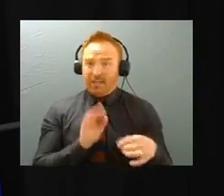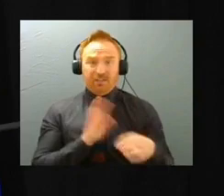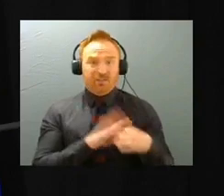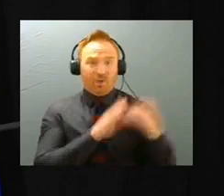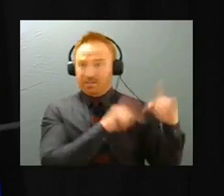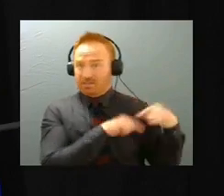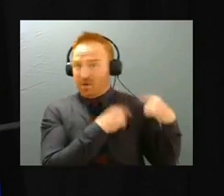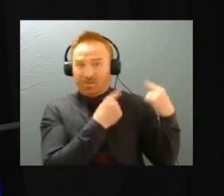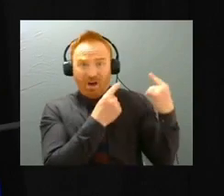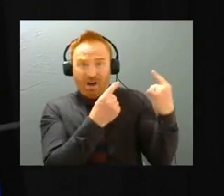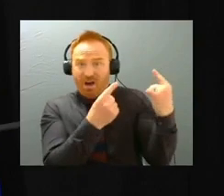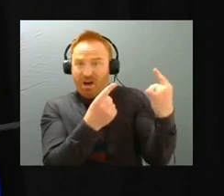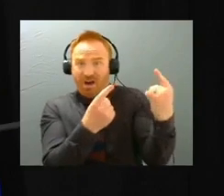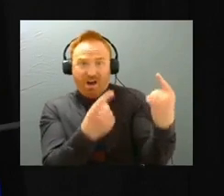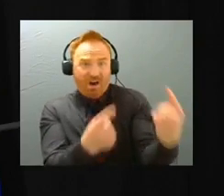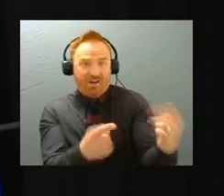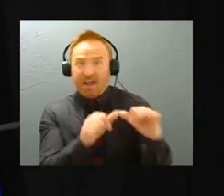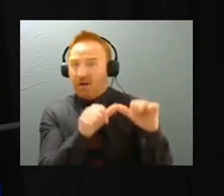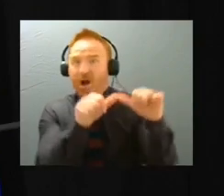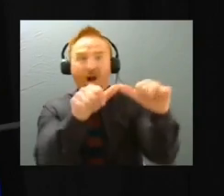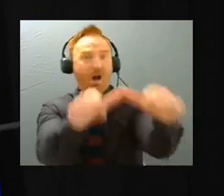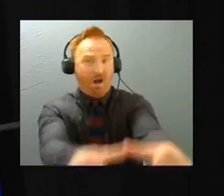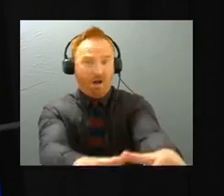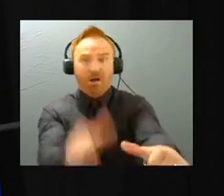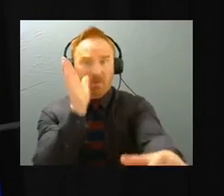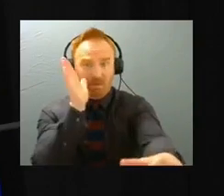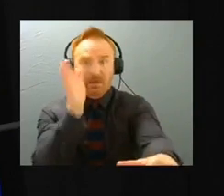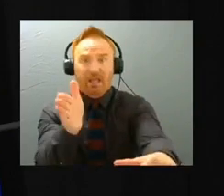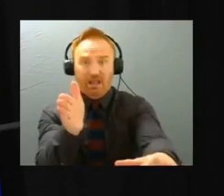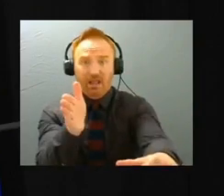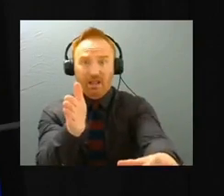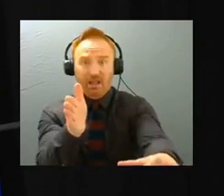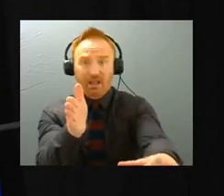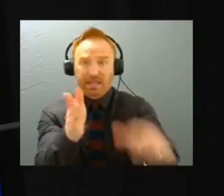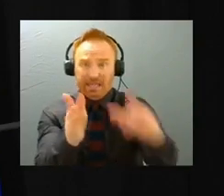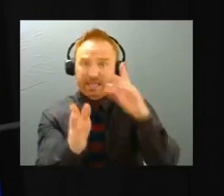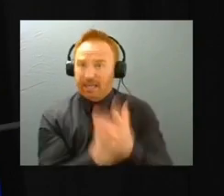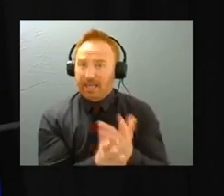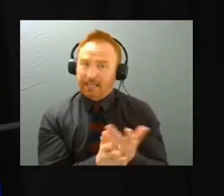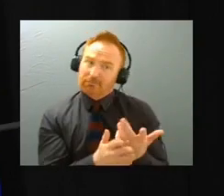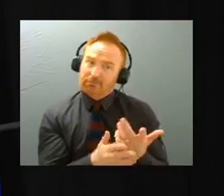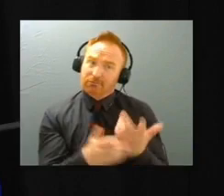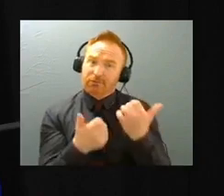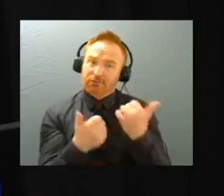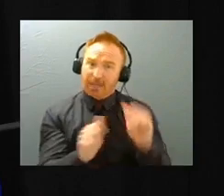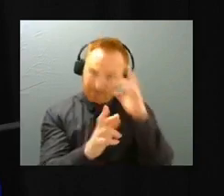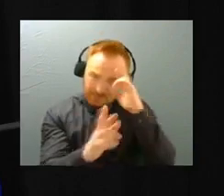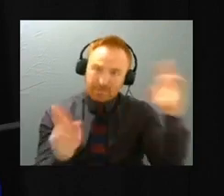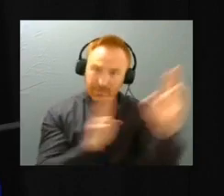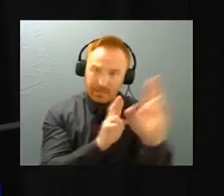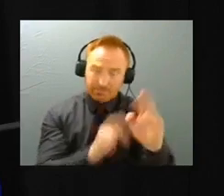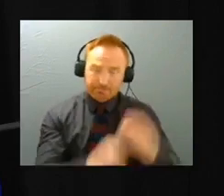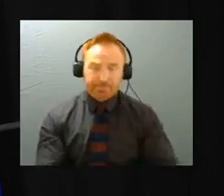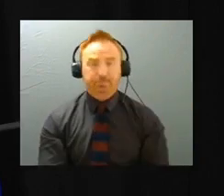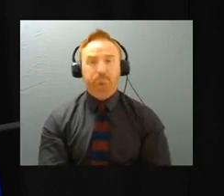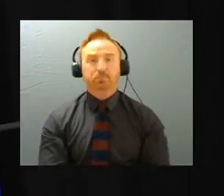this all along the way in the least intrusive way. Thank you. We'll move now to Anna, CBC